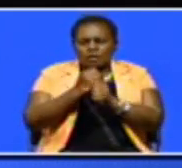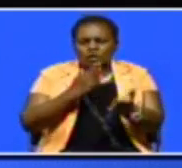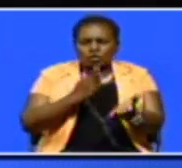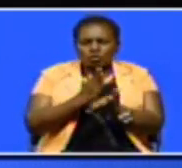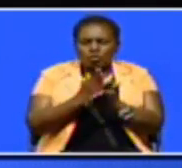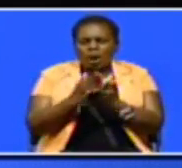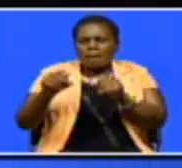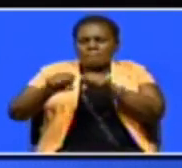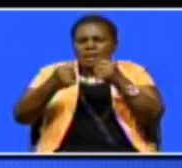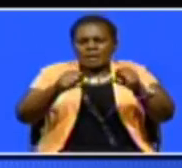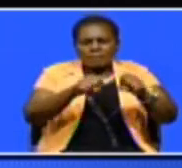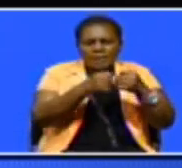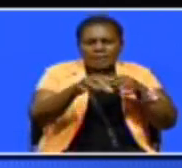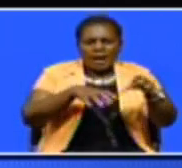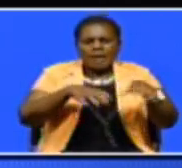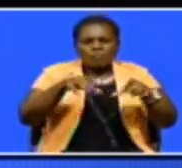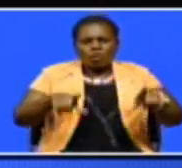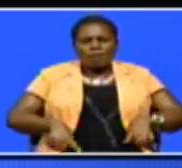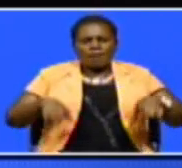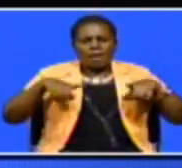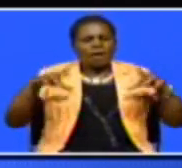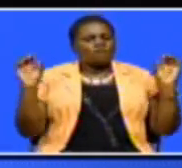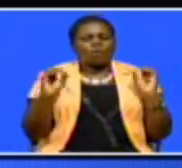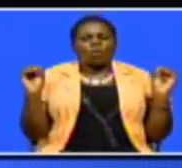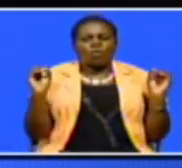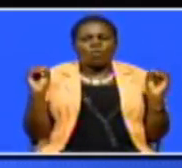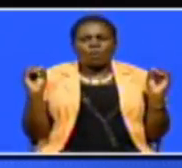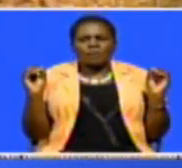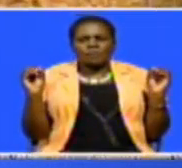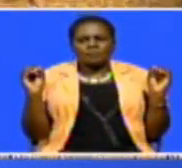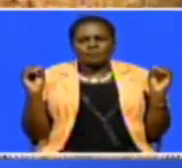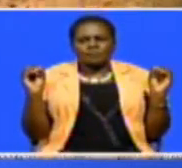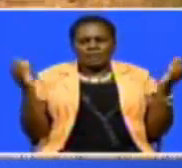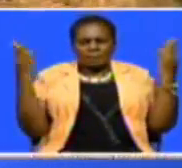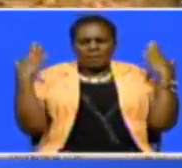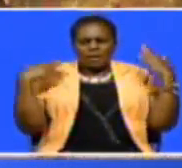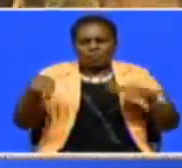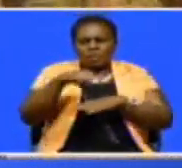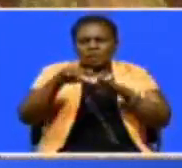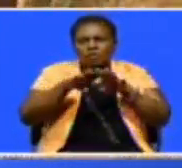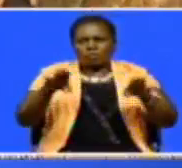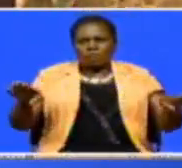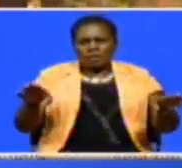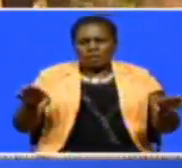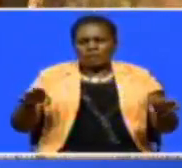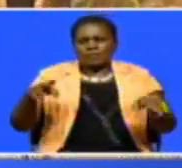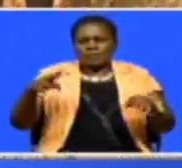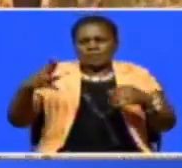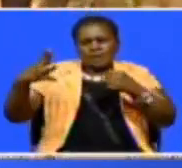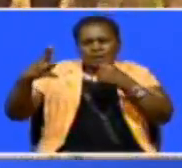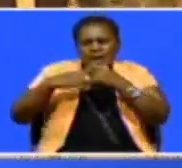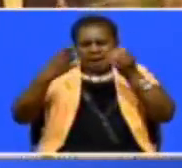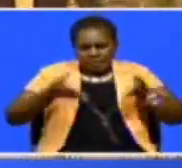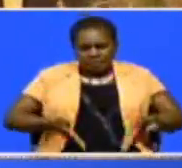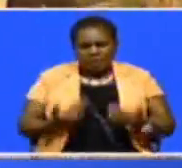don't disrupt this animal when it's going on with its normal behavior. Meru National Park has registered 9 new rhino births